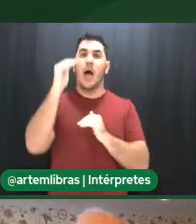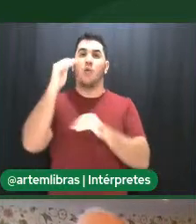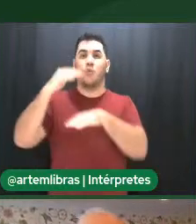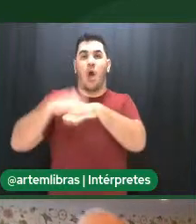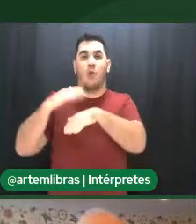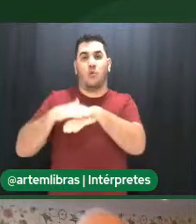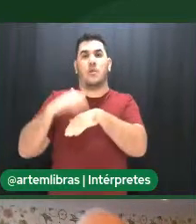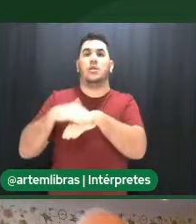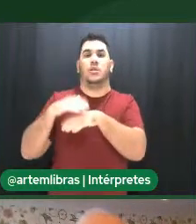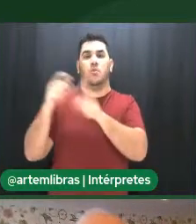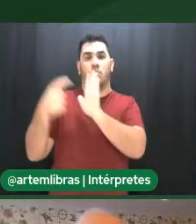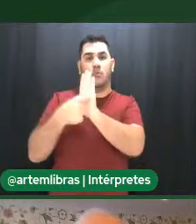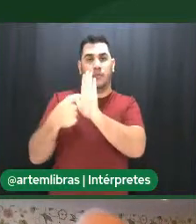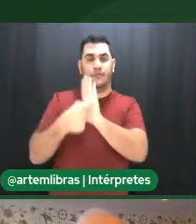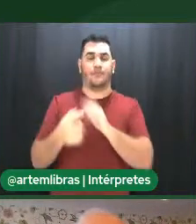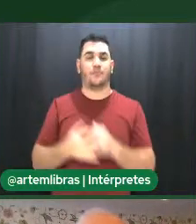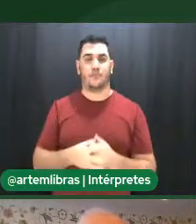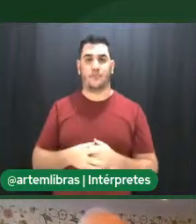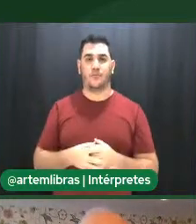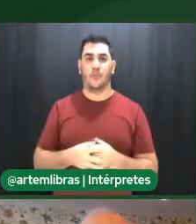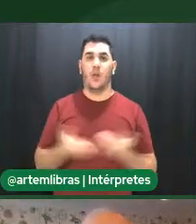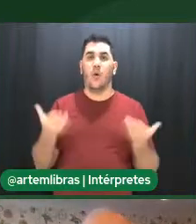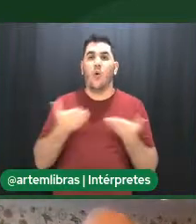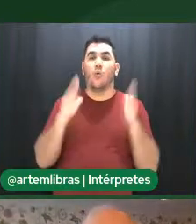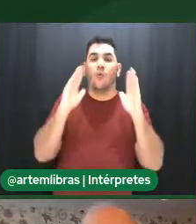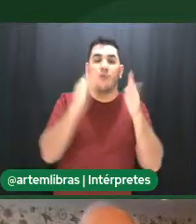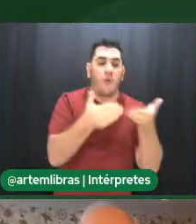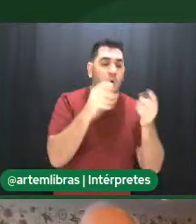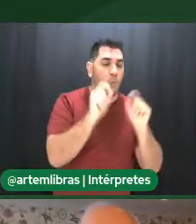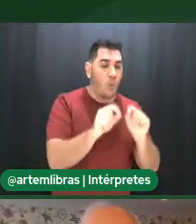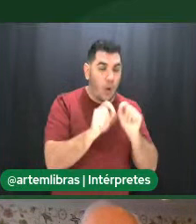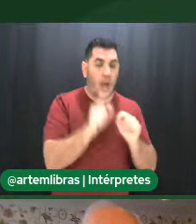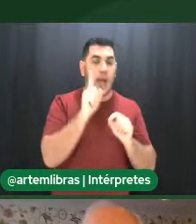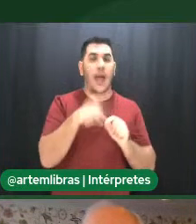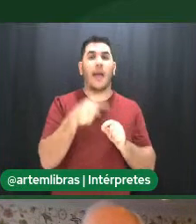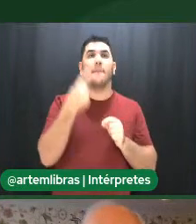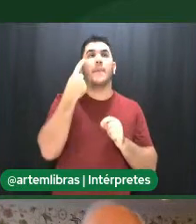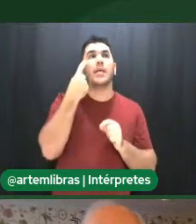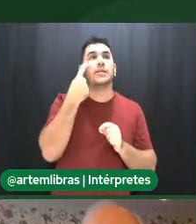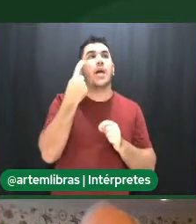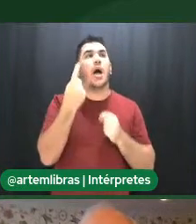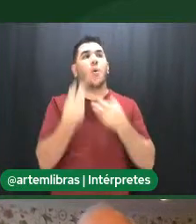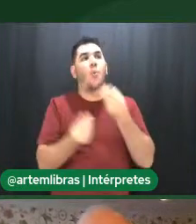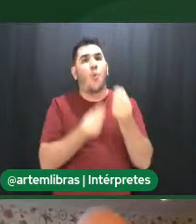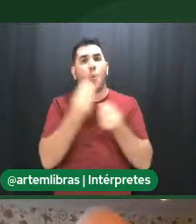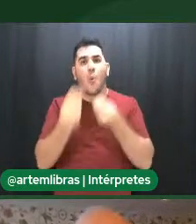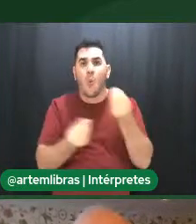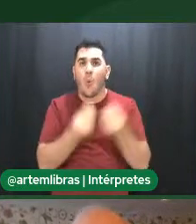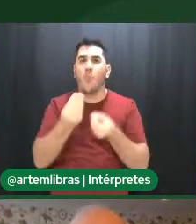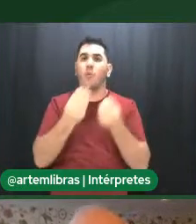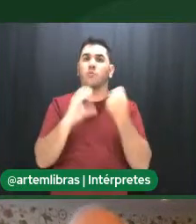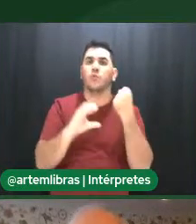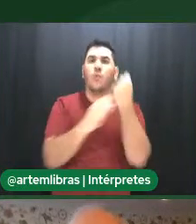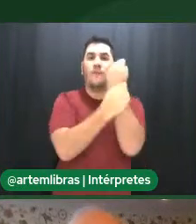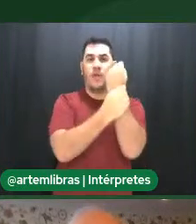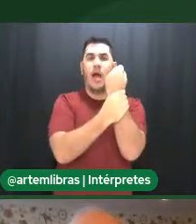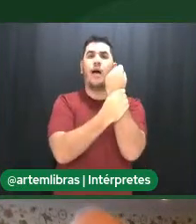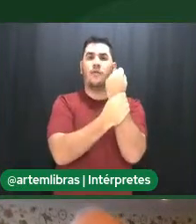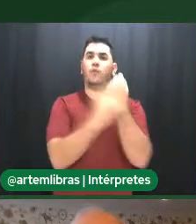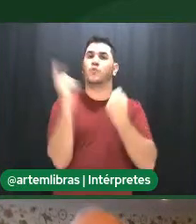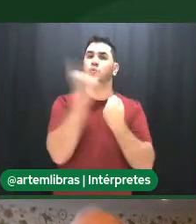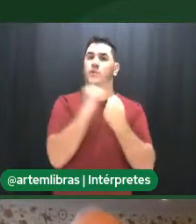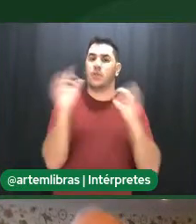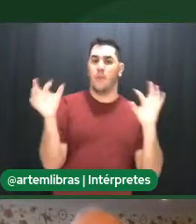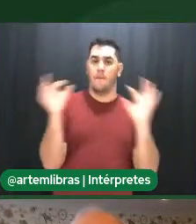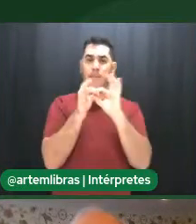will be to find the reliable, safe, and trustworthy solution that has high human control